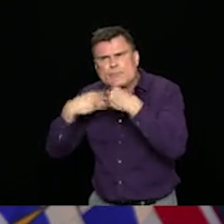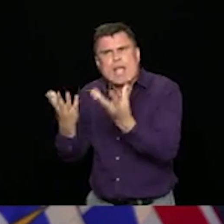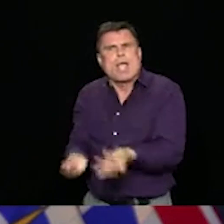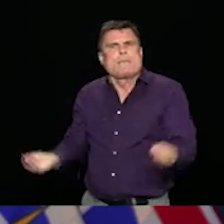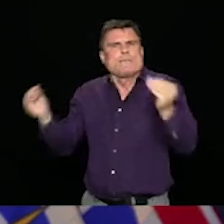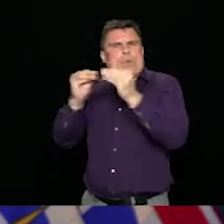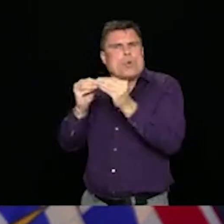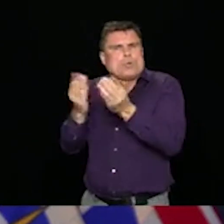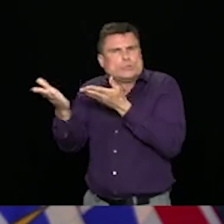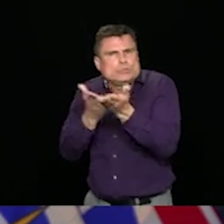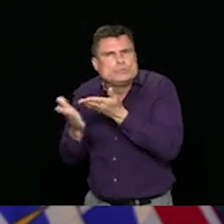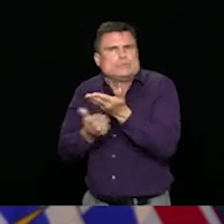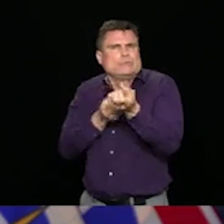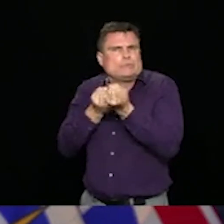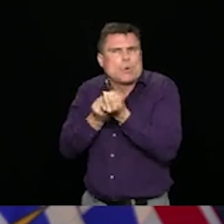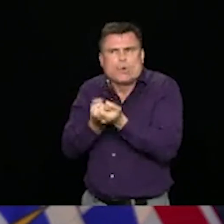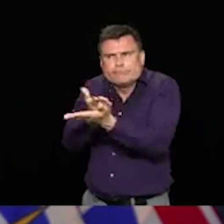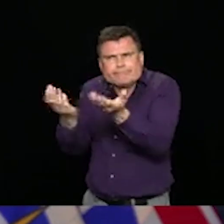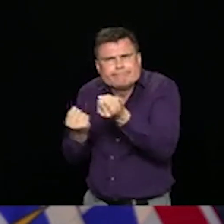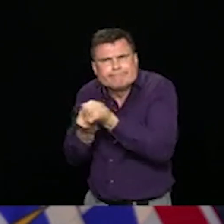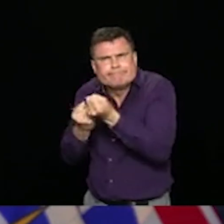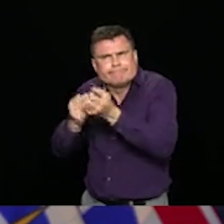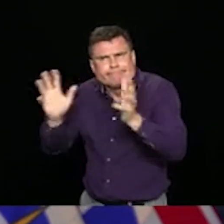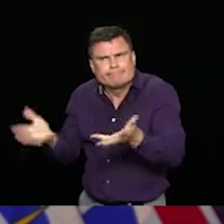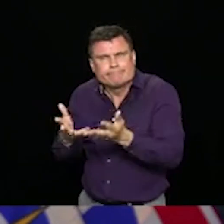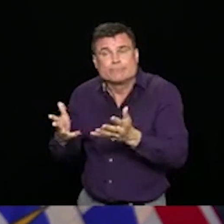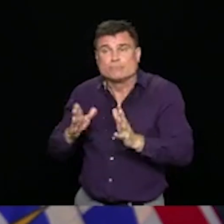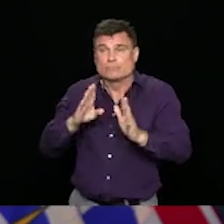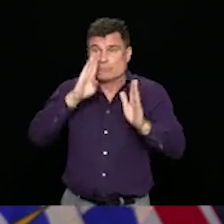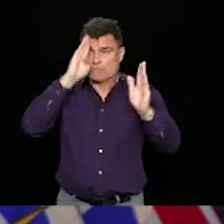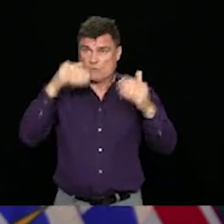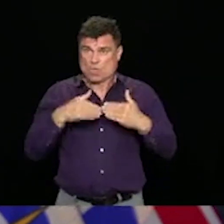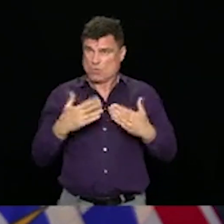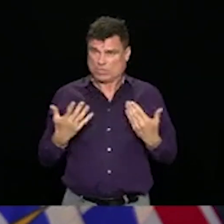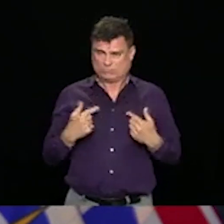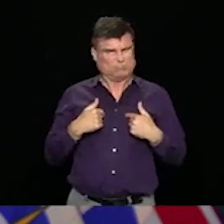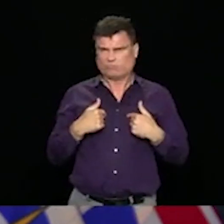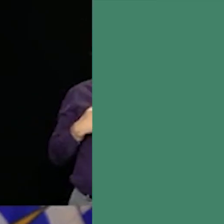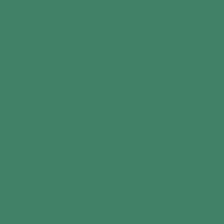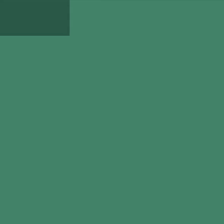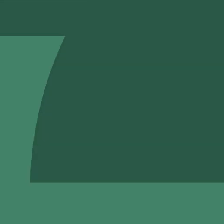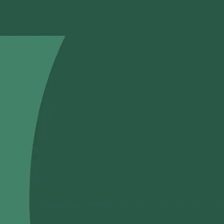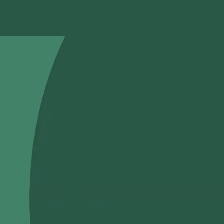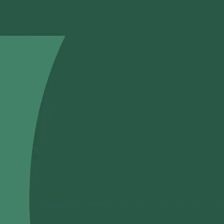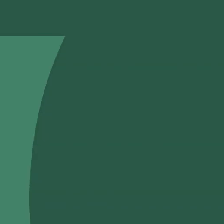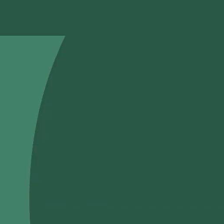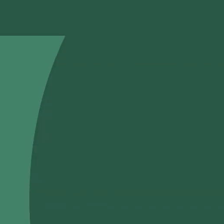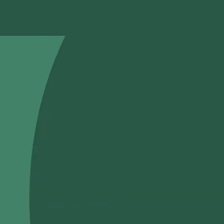province. And that is a long-term strategy. It is not just for today.